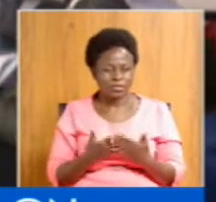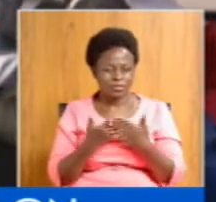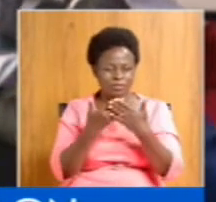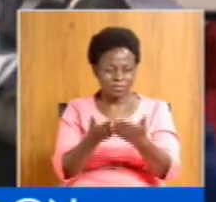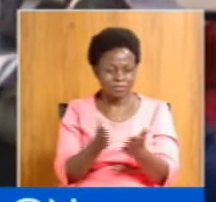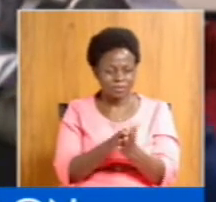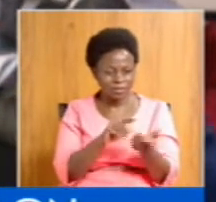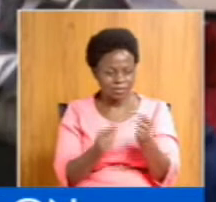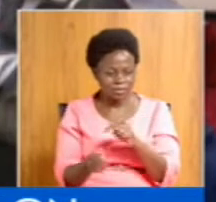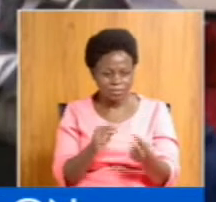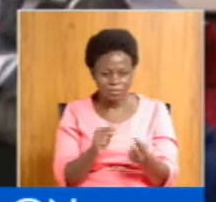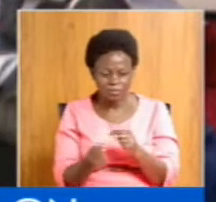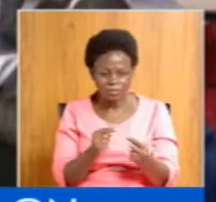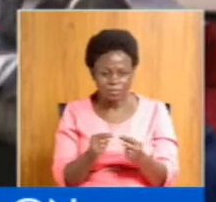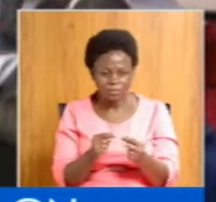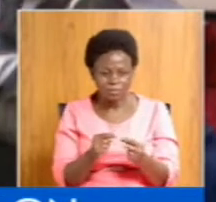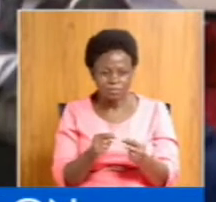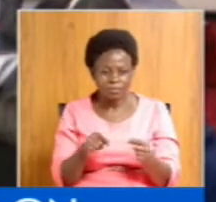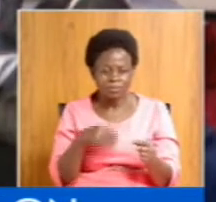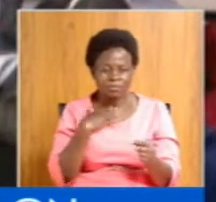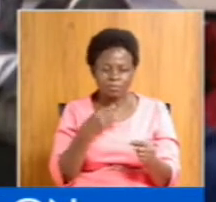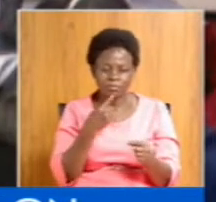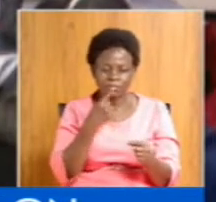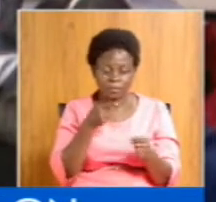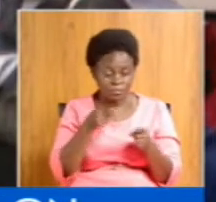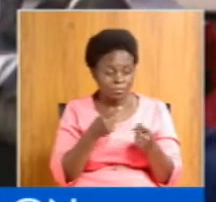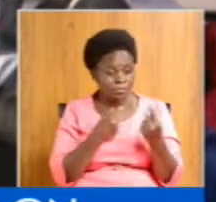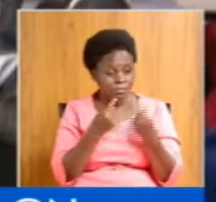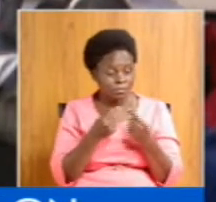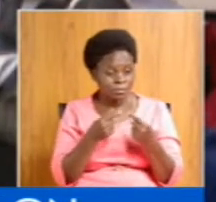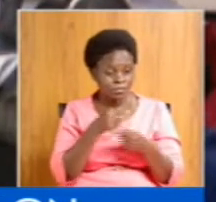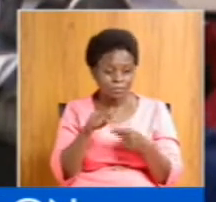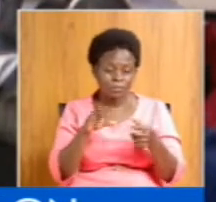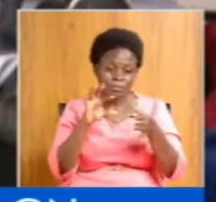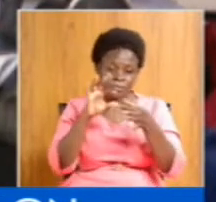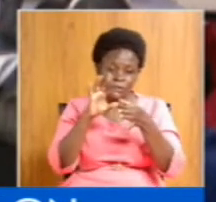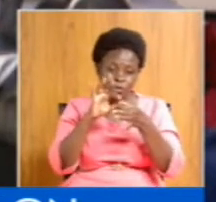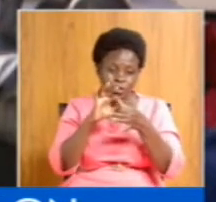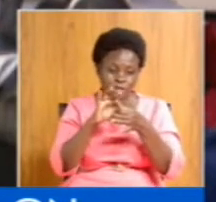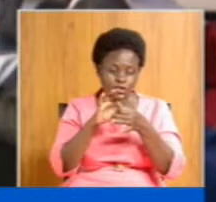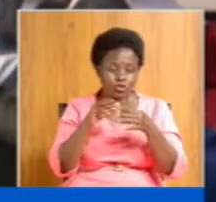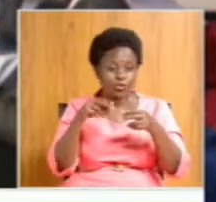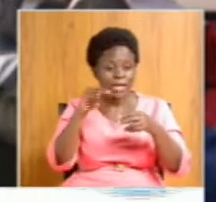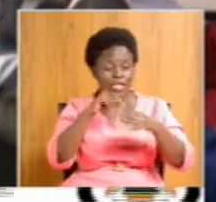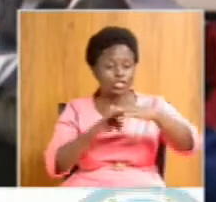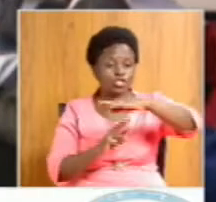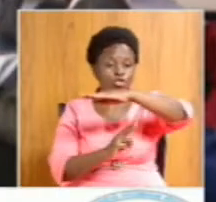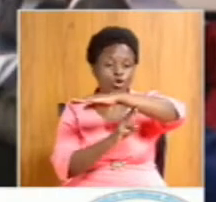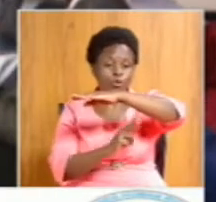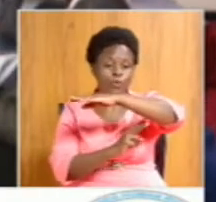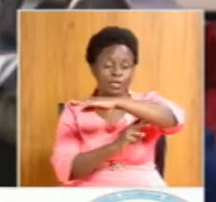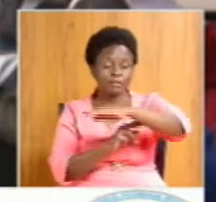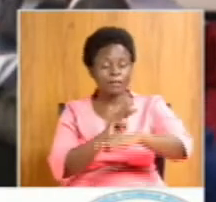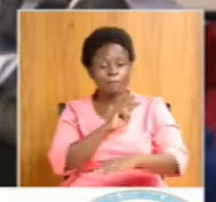and discussions I want to say that here we are talking of connection to the national grid but as far